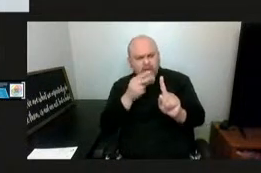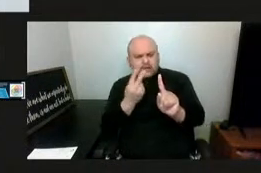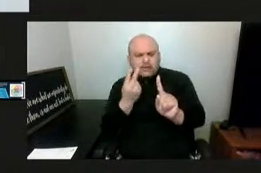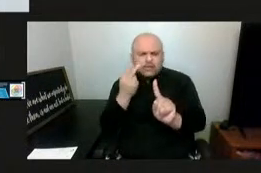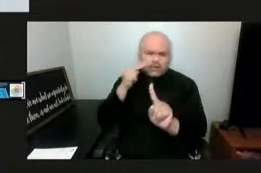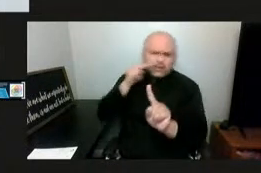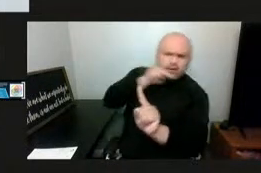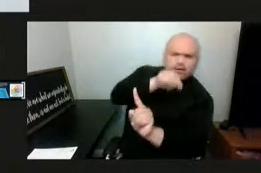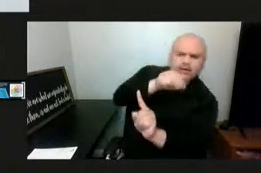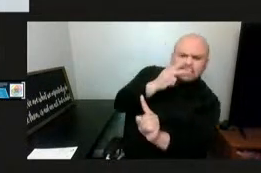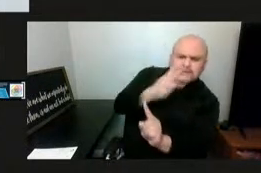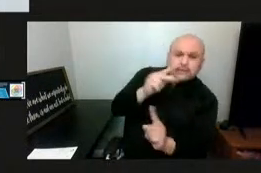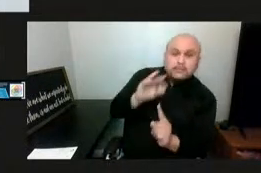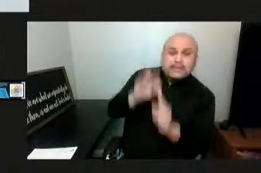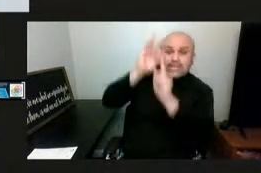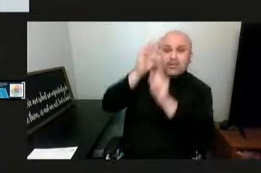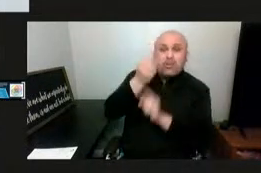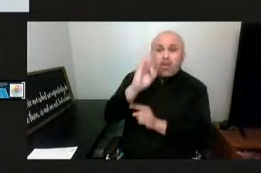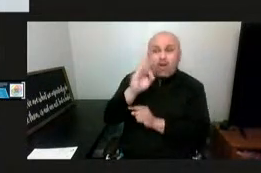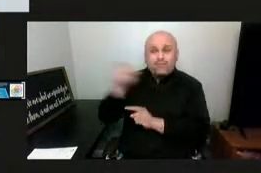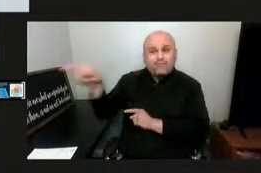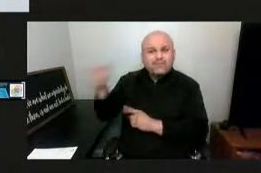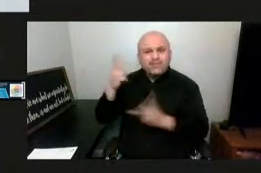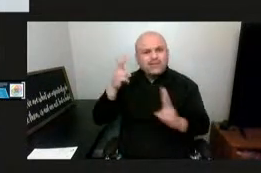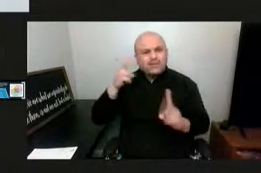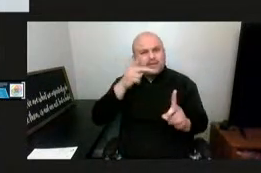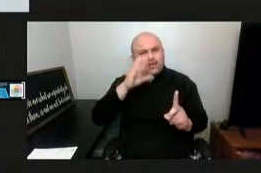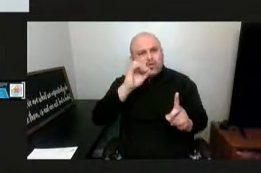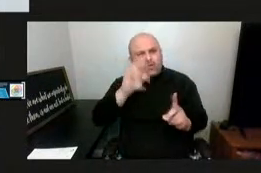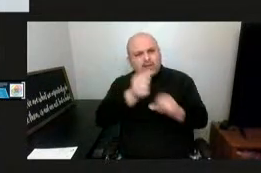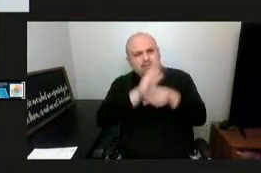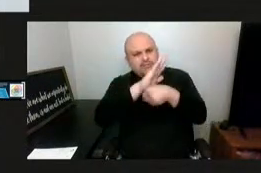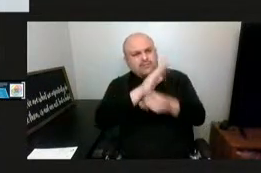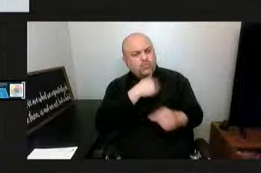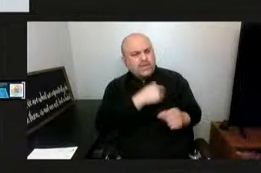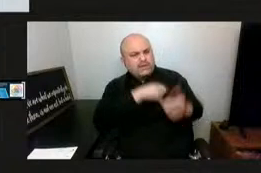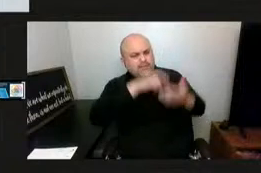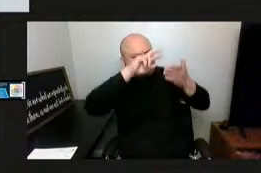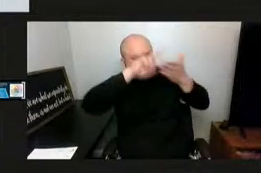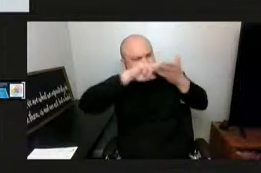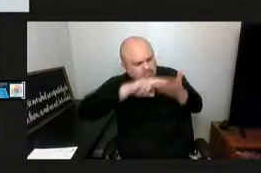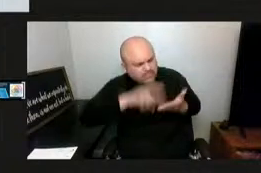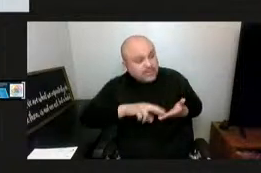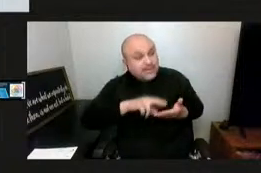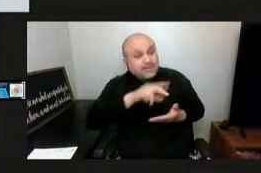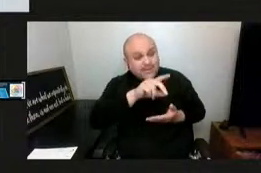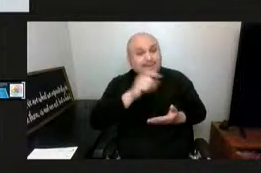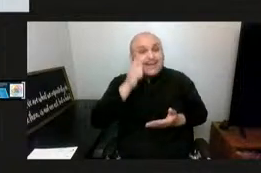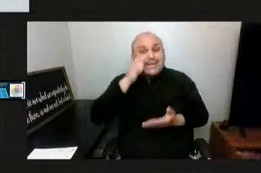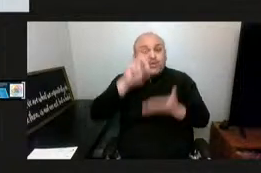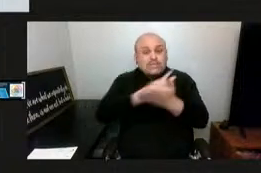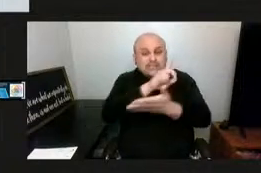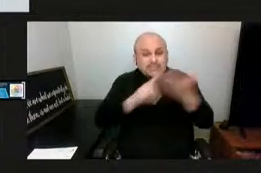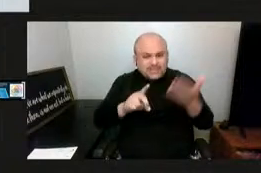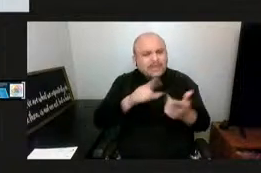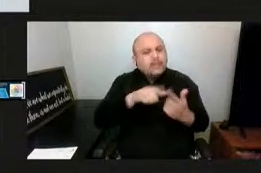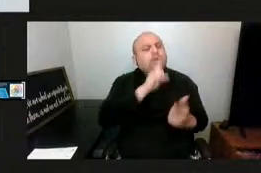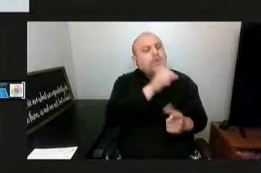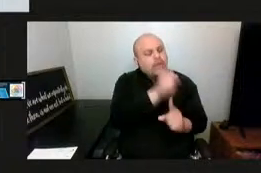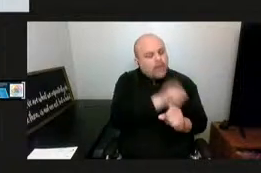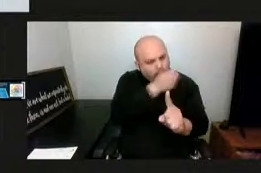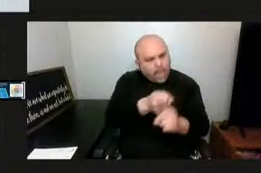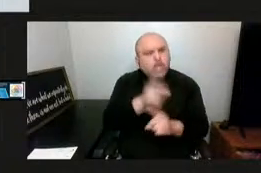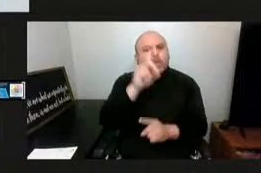in the face of COVID. Research has shown us that discrimination is adversely affecting health, like many of you